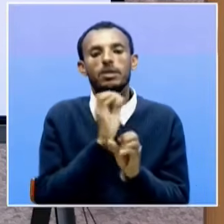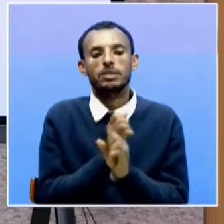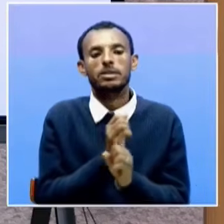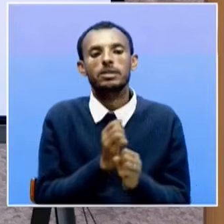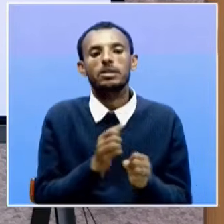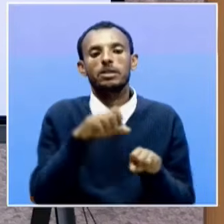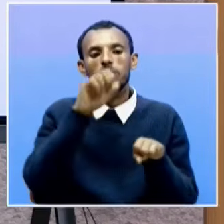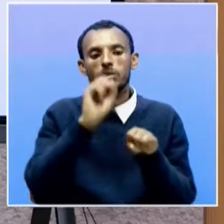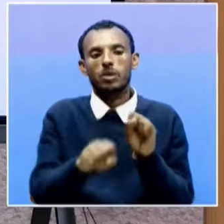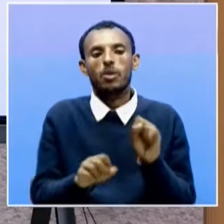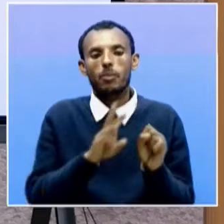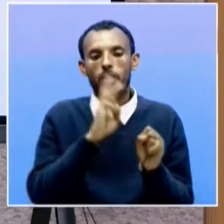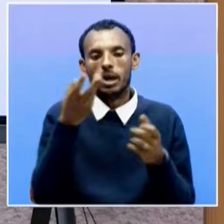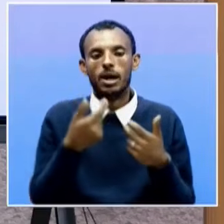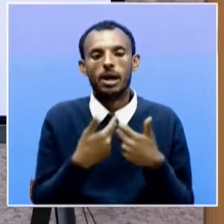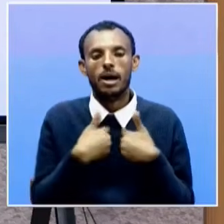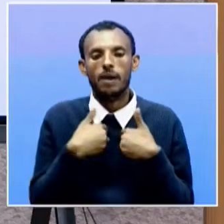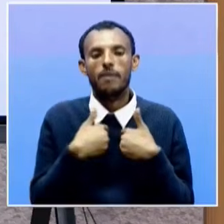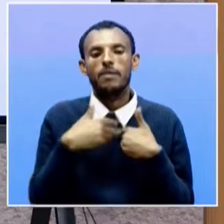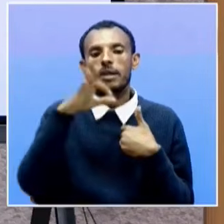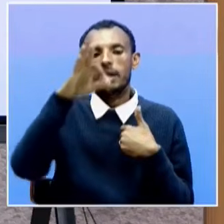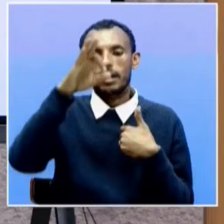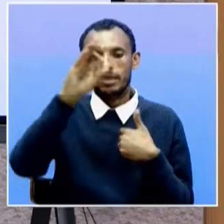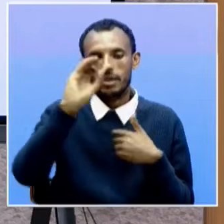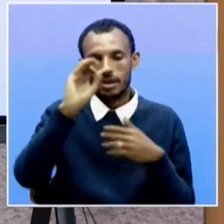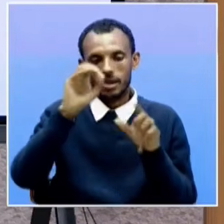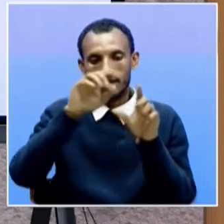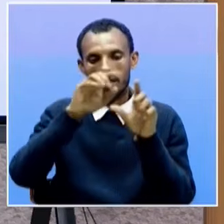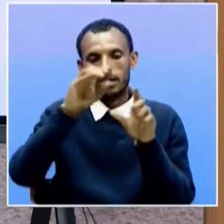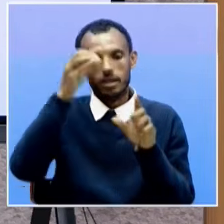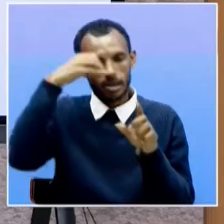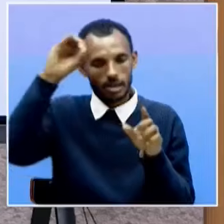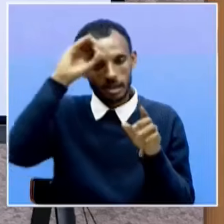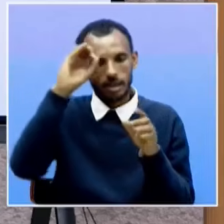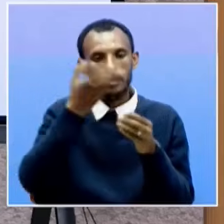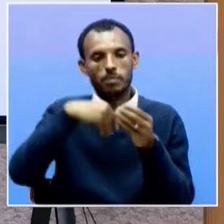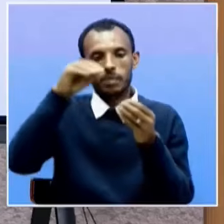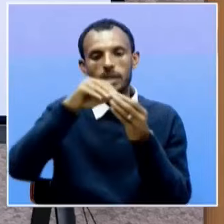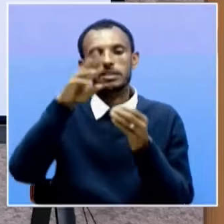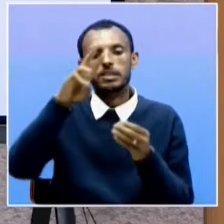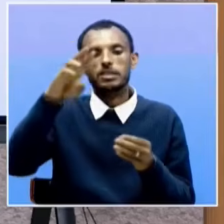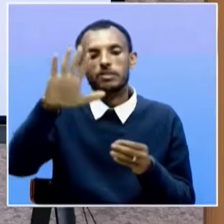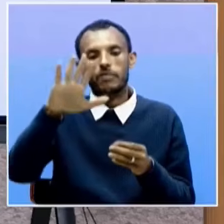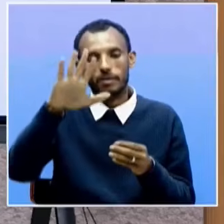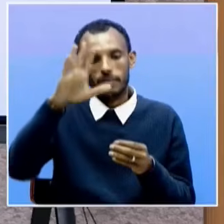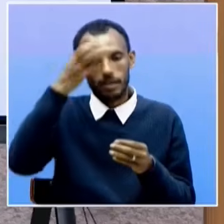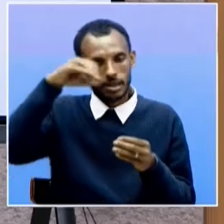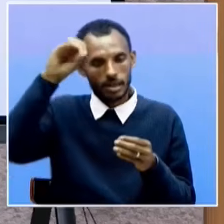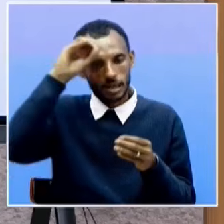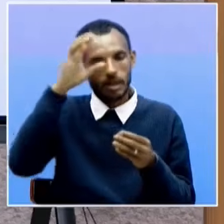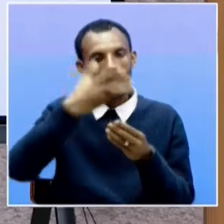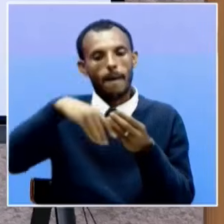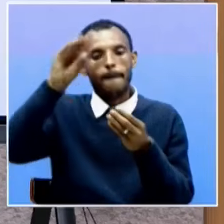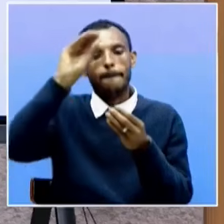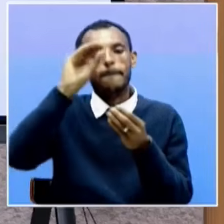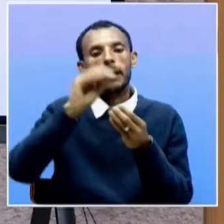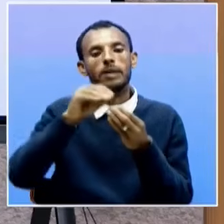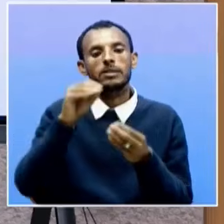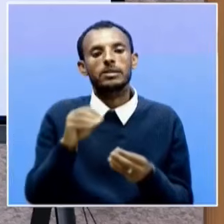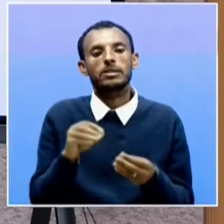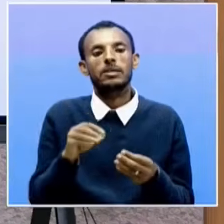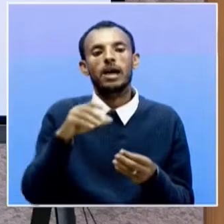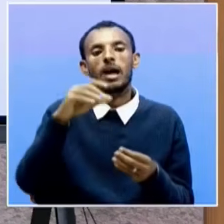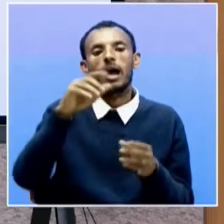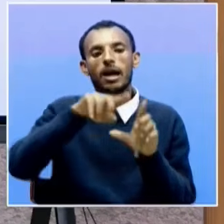So already we have this 90 degree and we have this 65 degree, okay? Angle A